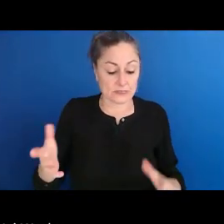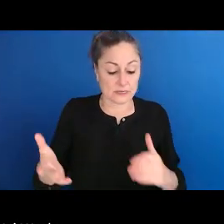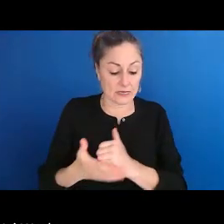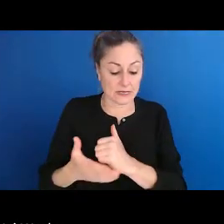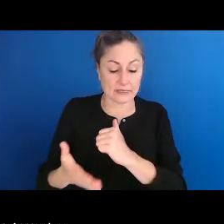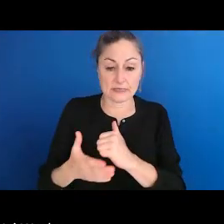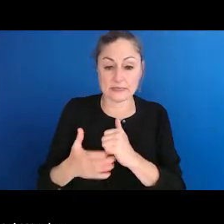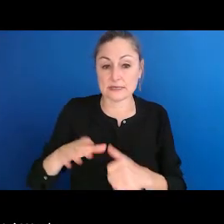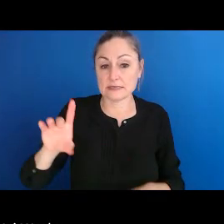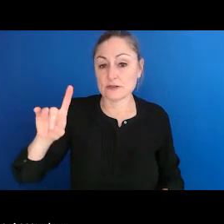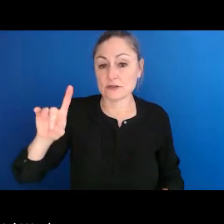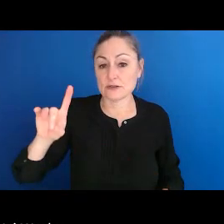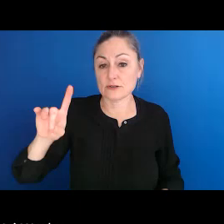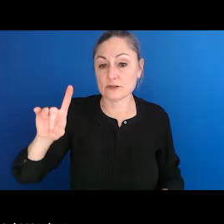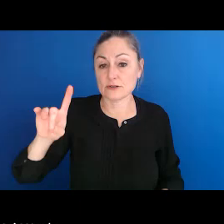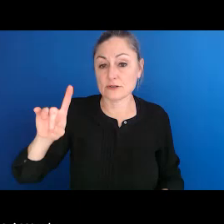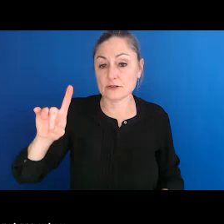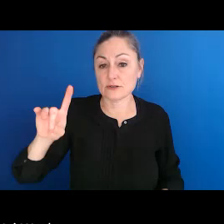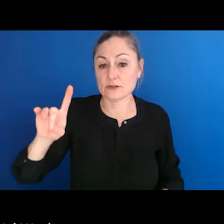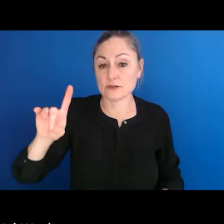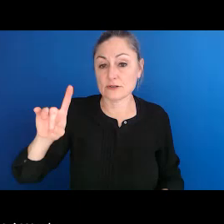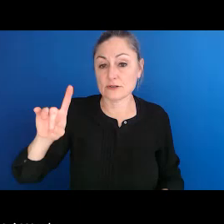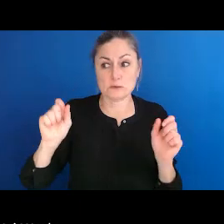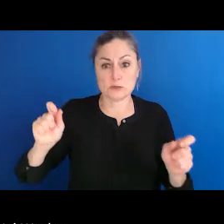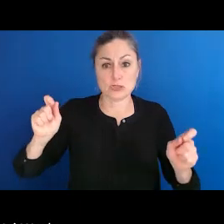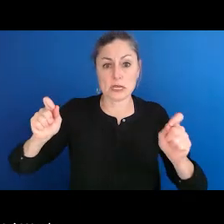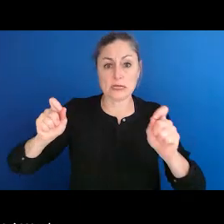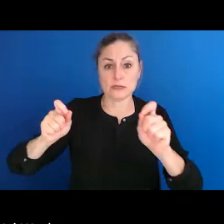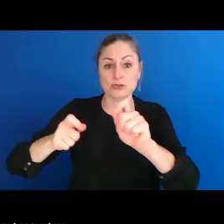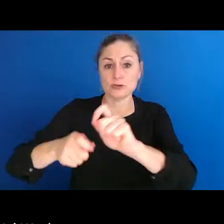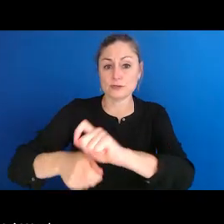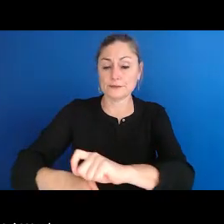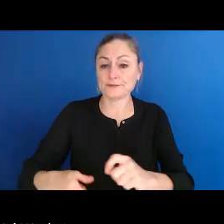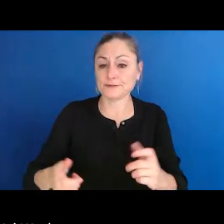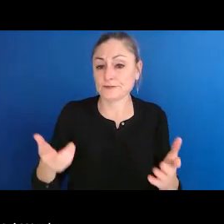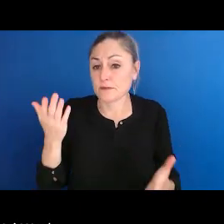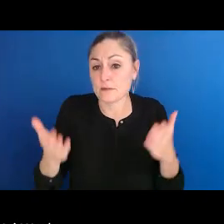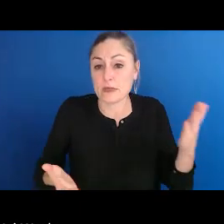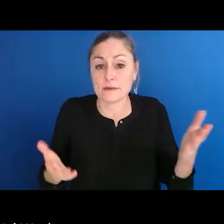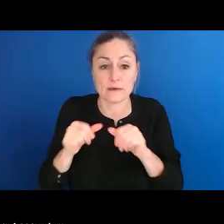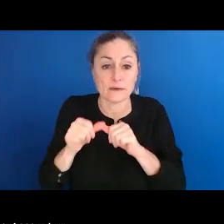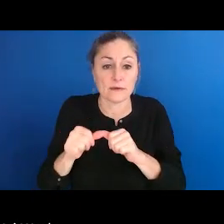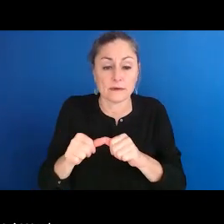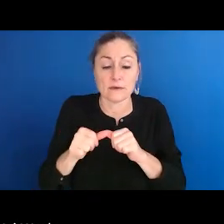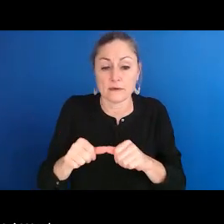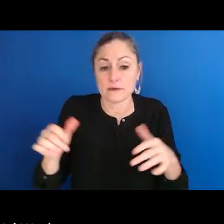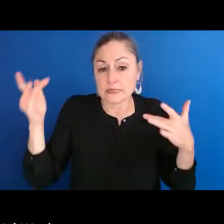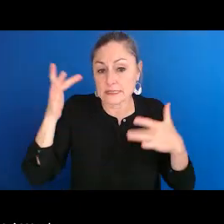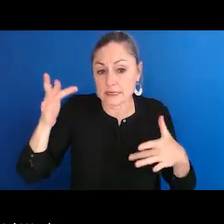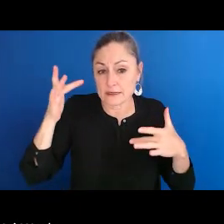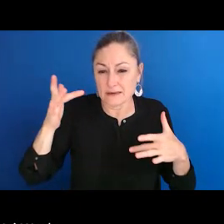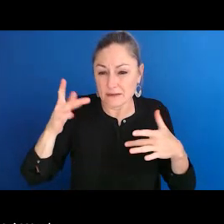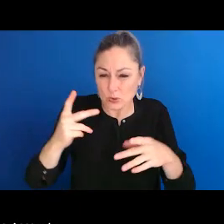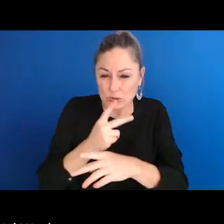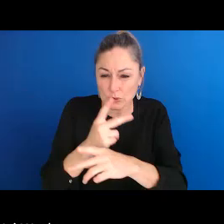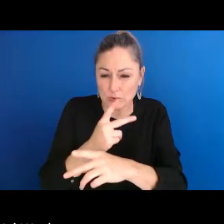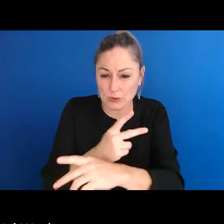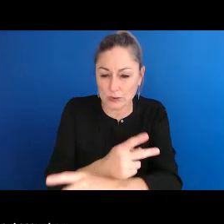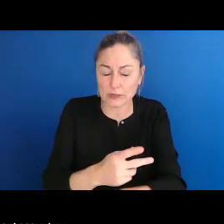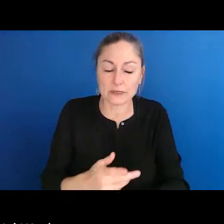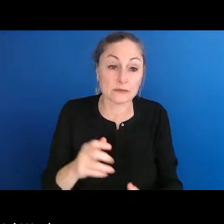people's disability-related needs may change over time. Maybe there's a chronic condition that worsens, or